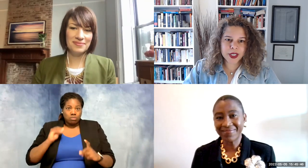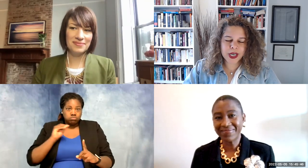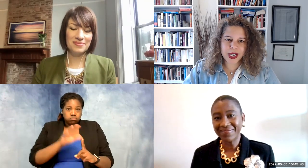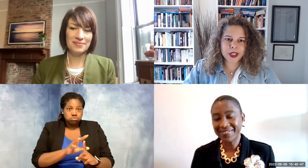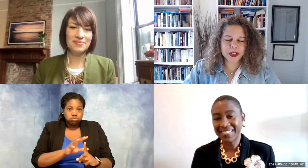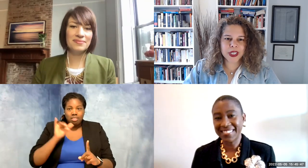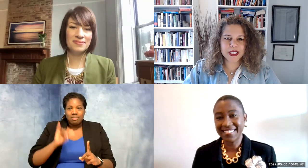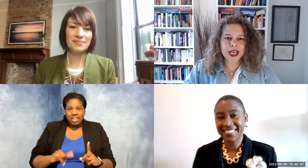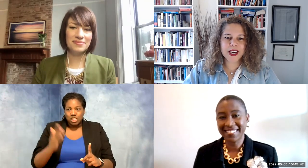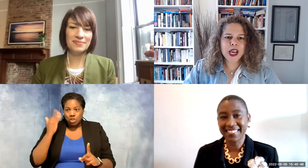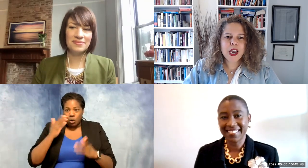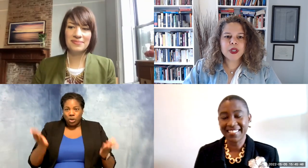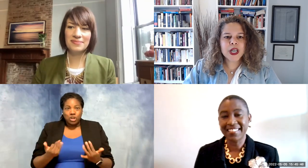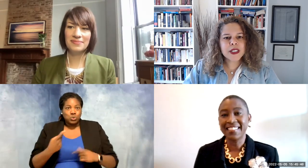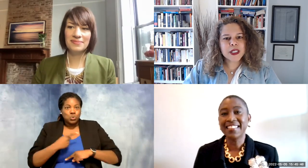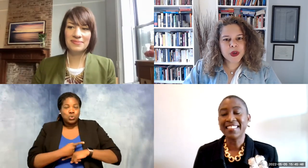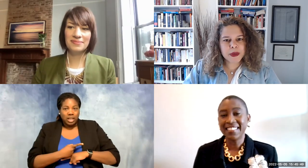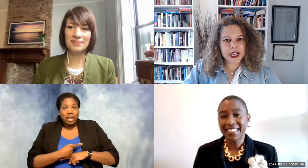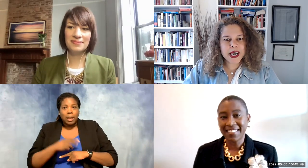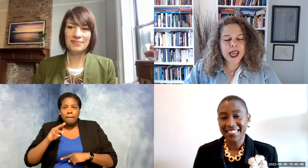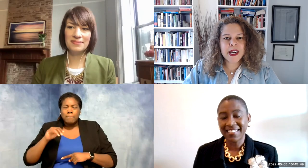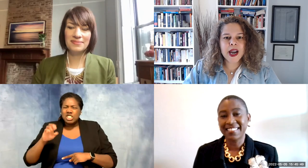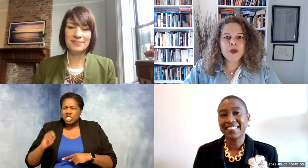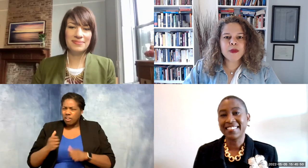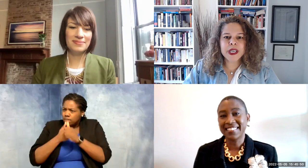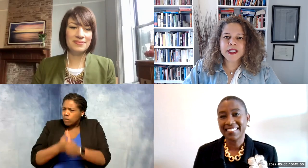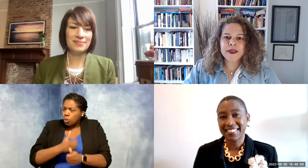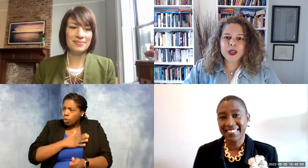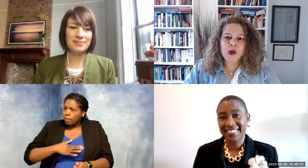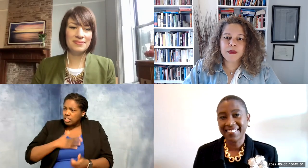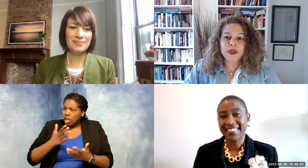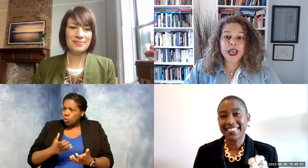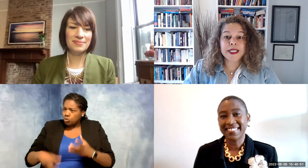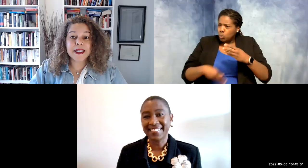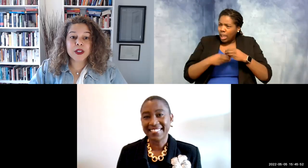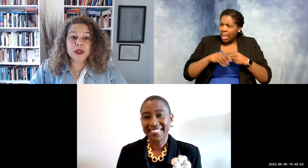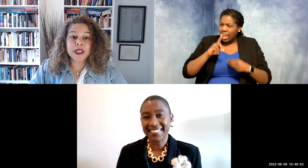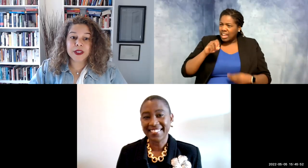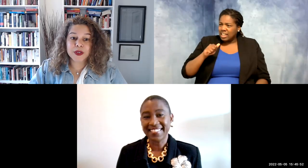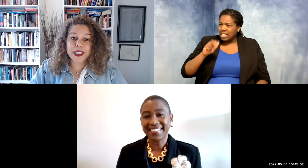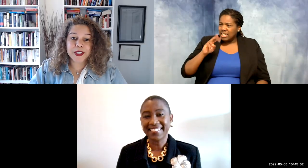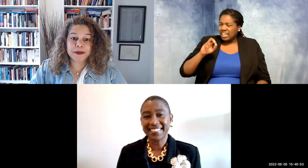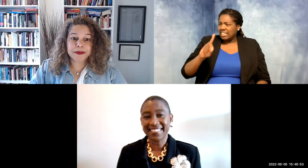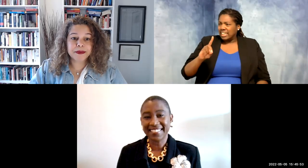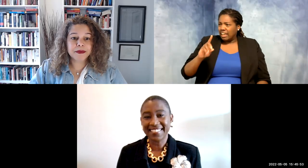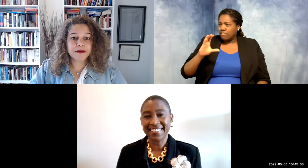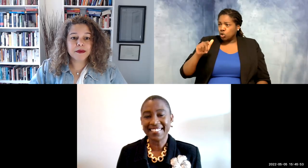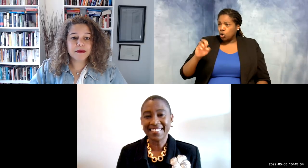brought us here today to a certain extent. Michele, stick with me, and I want to bring in David Cole, the ACLU's legal